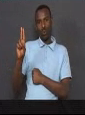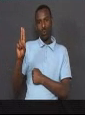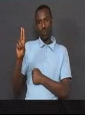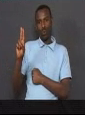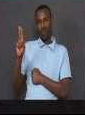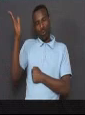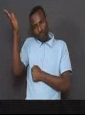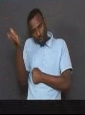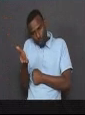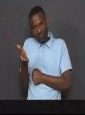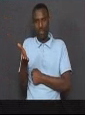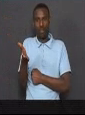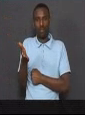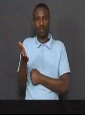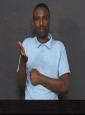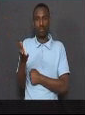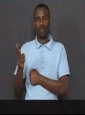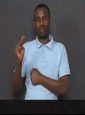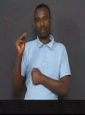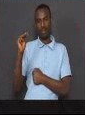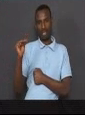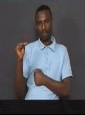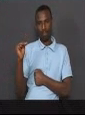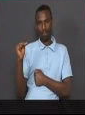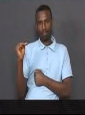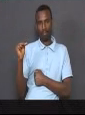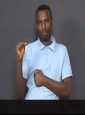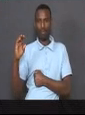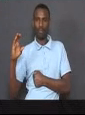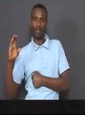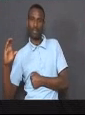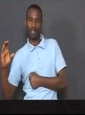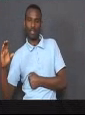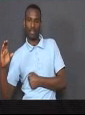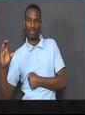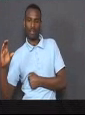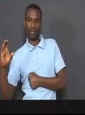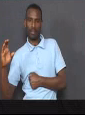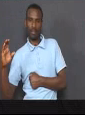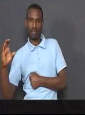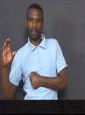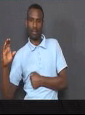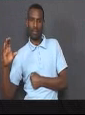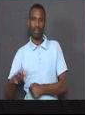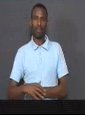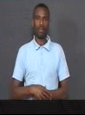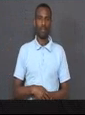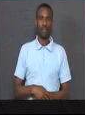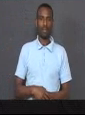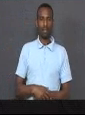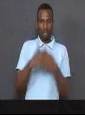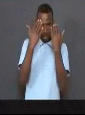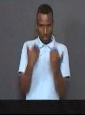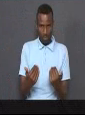formula as delta T equals delta U over MC.